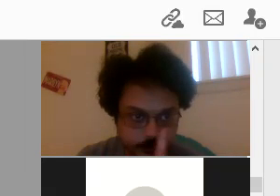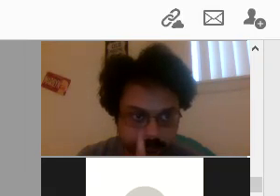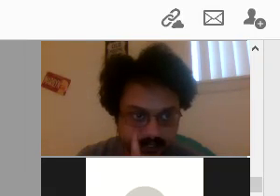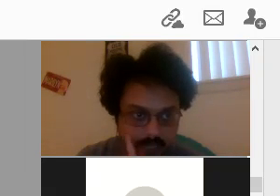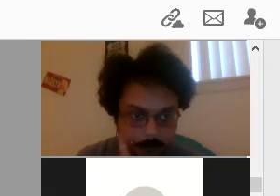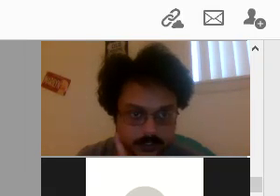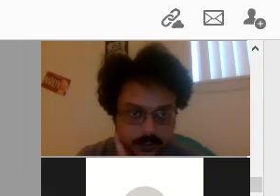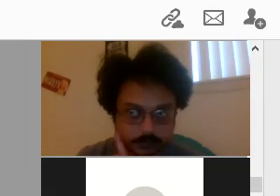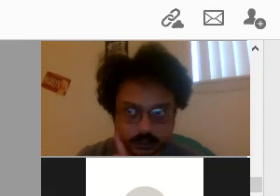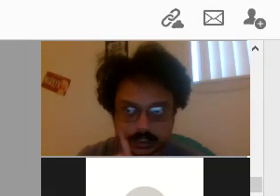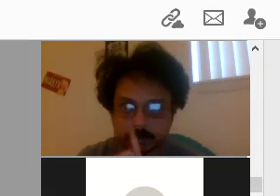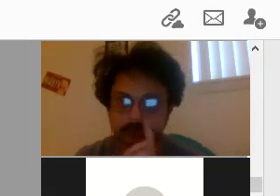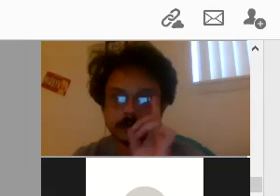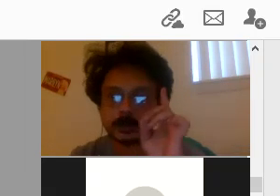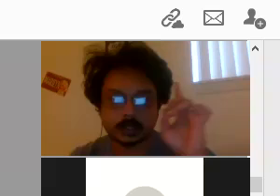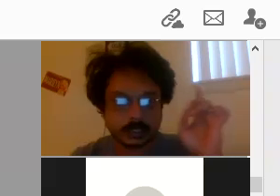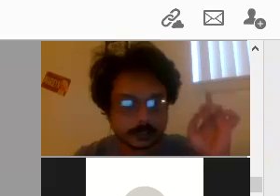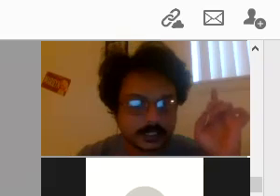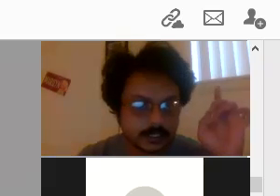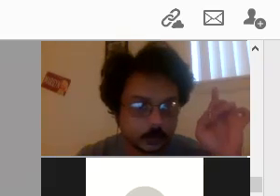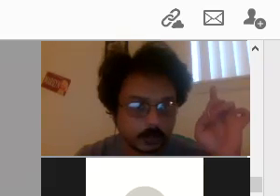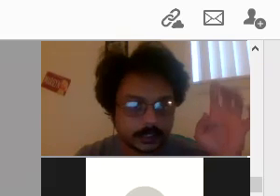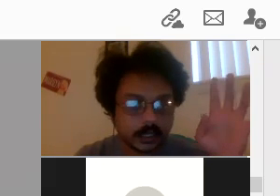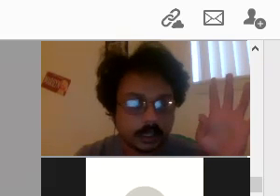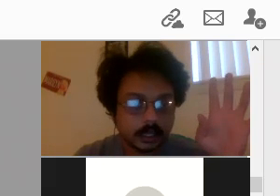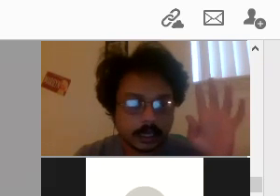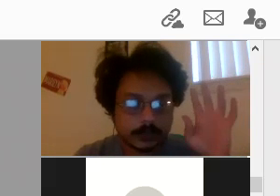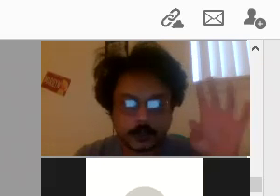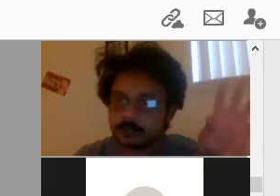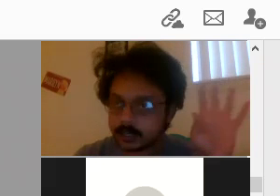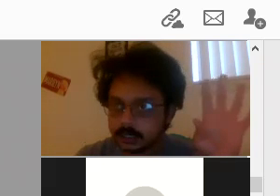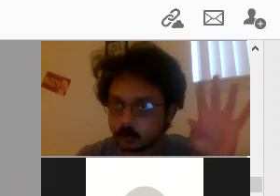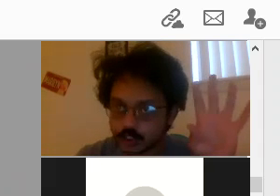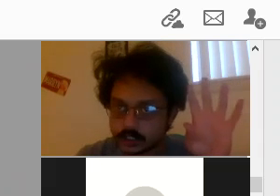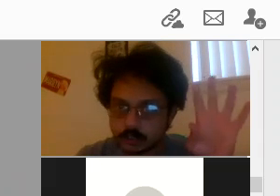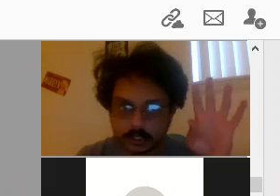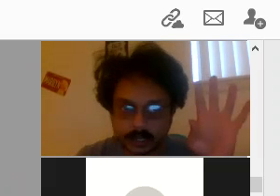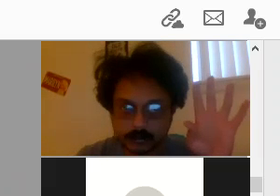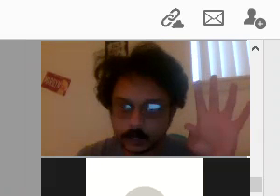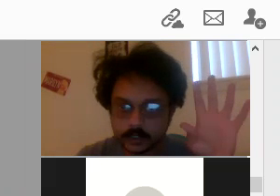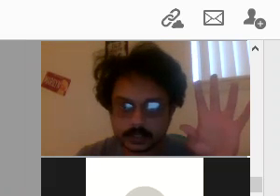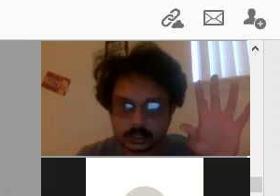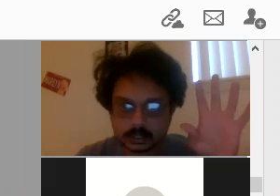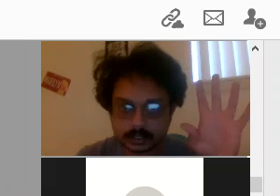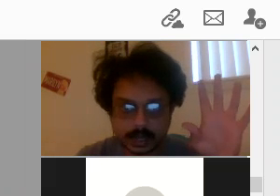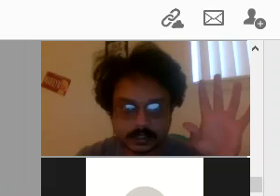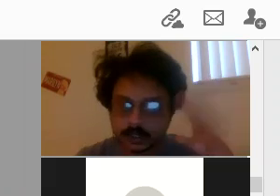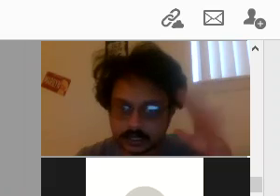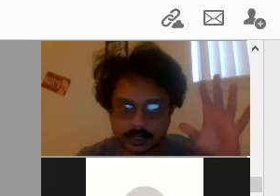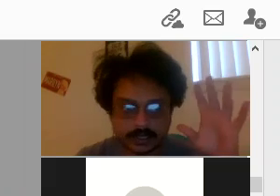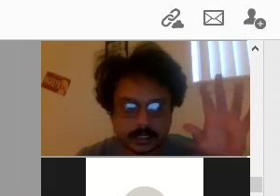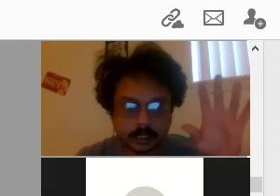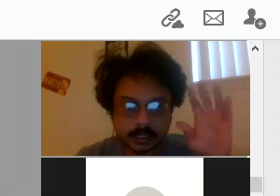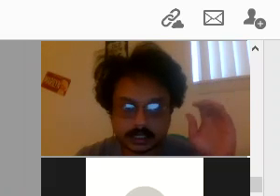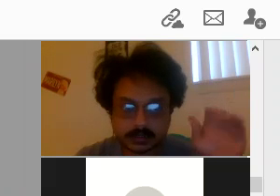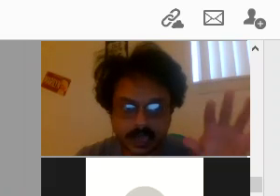I'll give you some examples for this, but before I do that, let me just tell you one thing. If you have any questions during any point of this class or